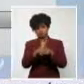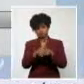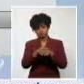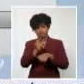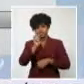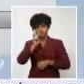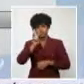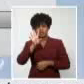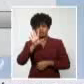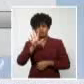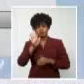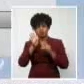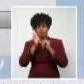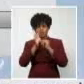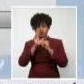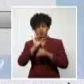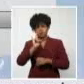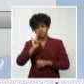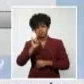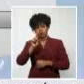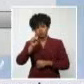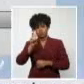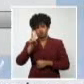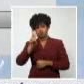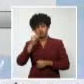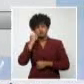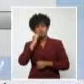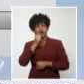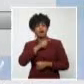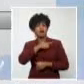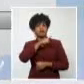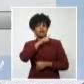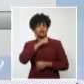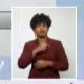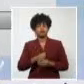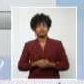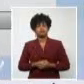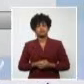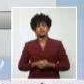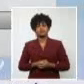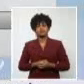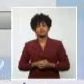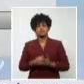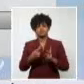35,912 more than yesterday, and the region represents